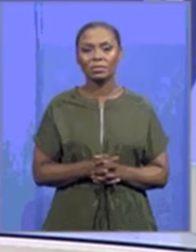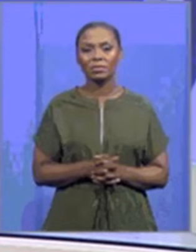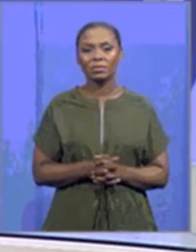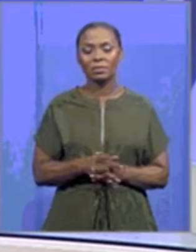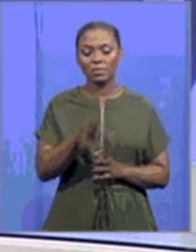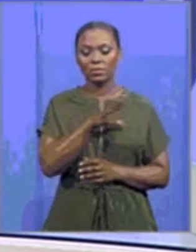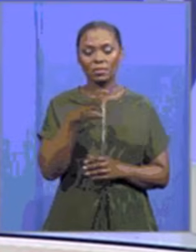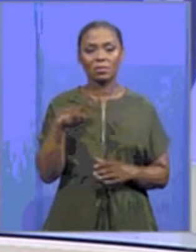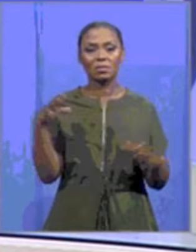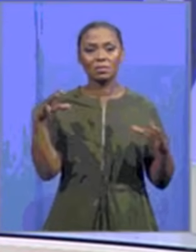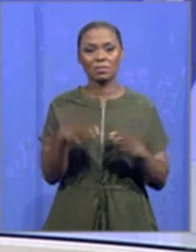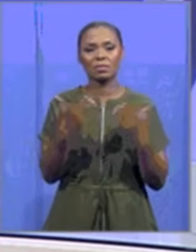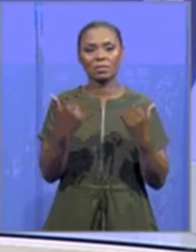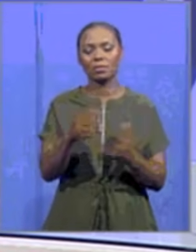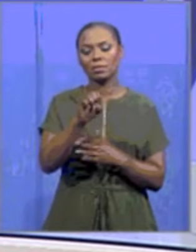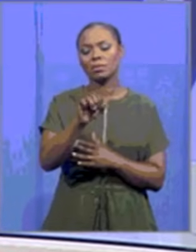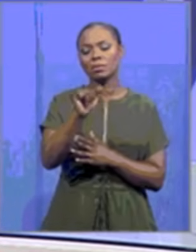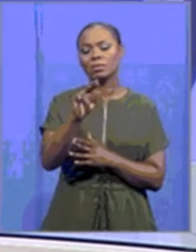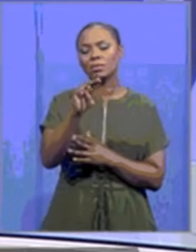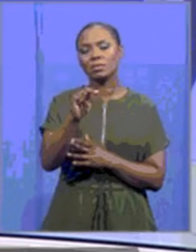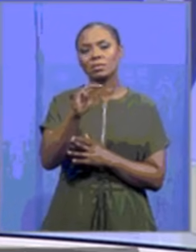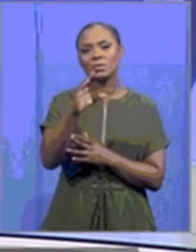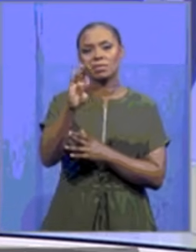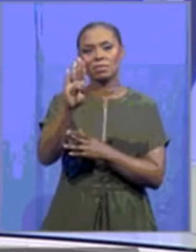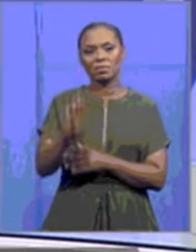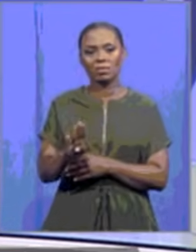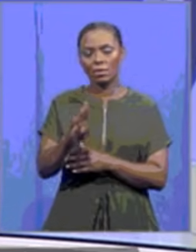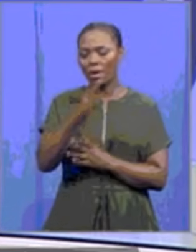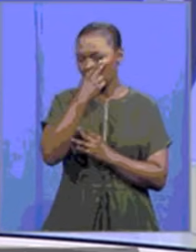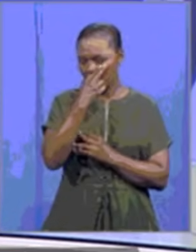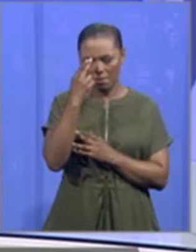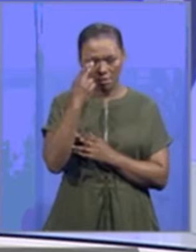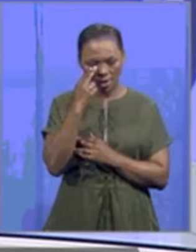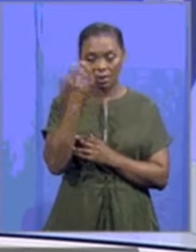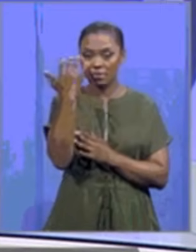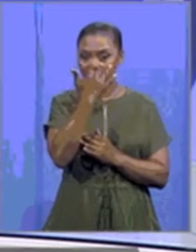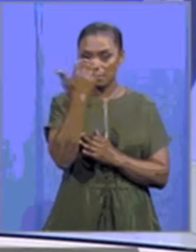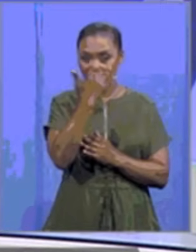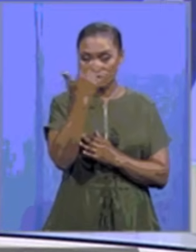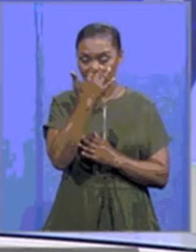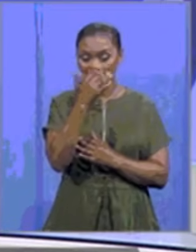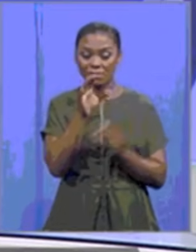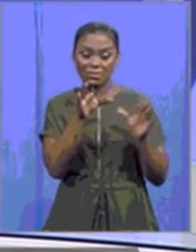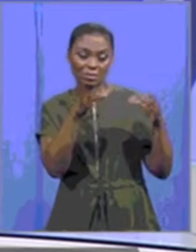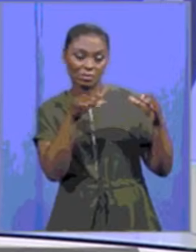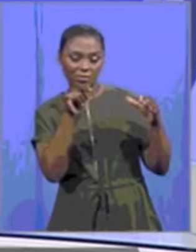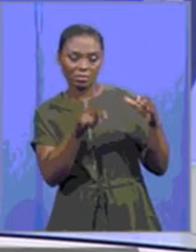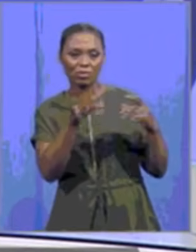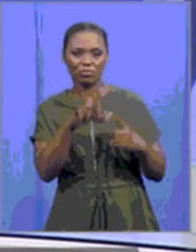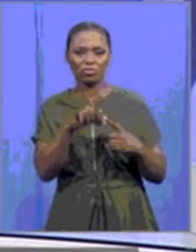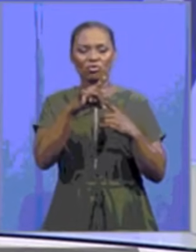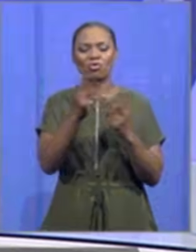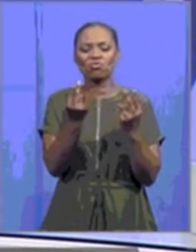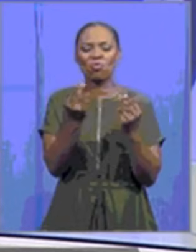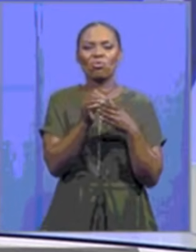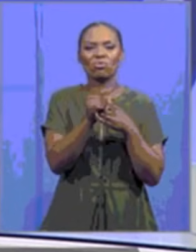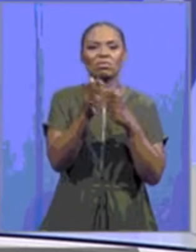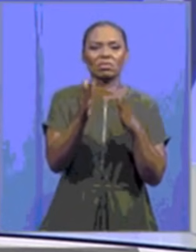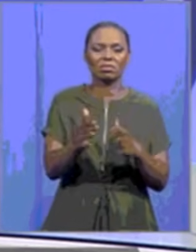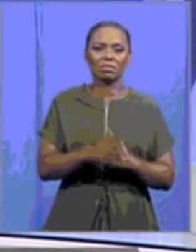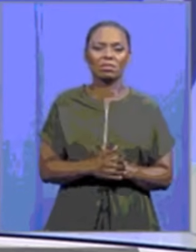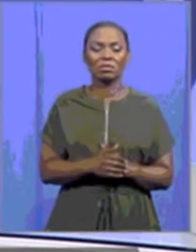Khansele ya Bosetšhaba ya Afrika Borwa ya bao ba sa bonego SANCB e kgethile boetapele bjo buswa se